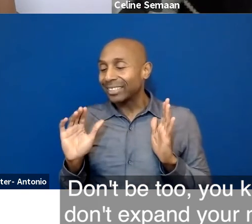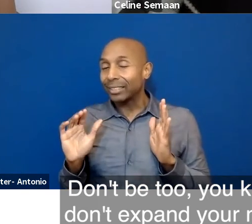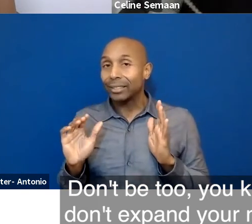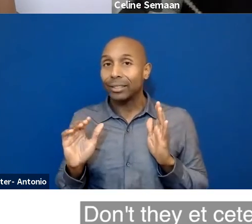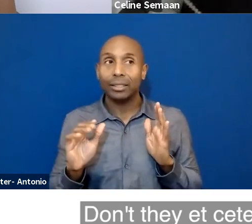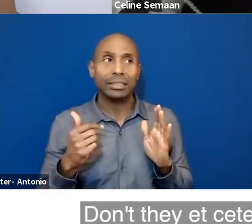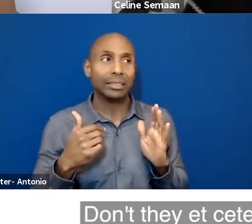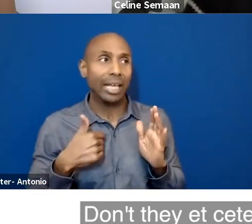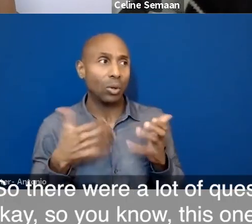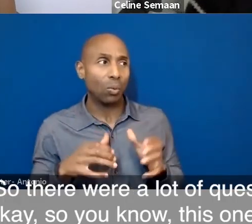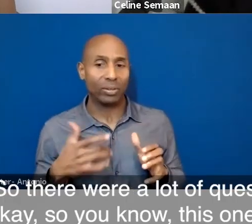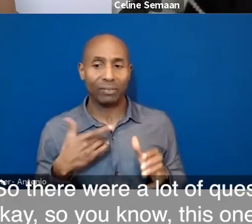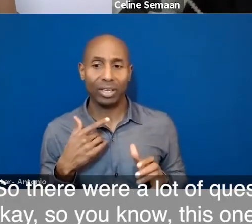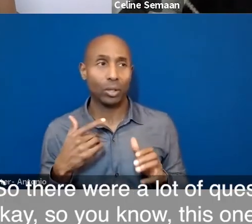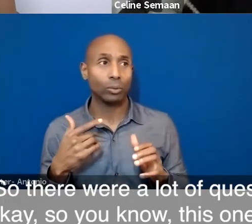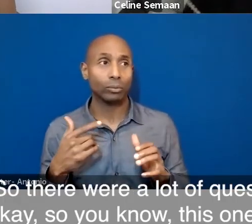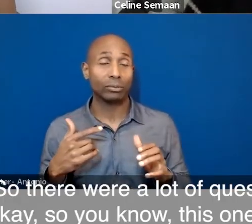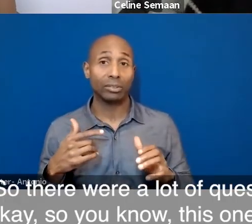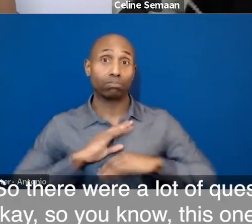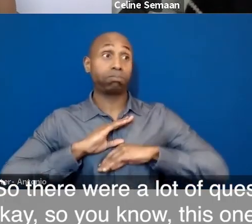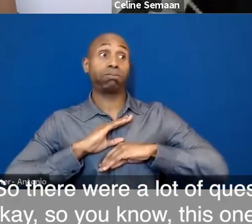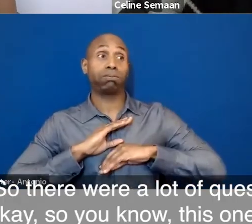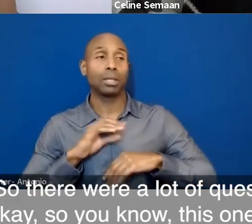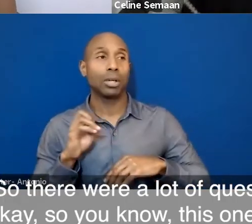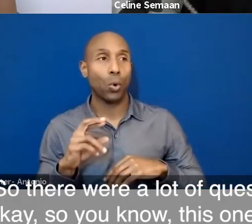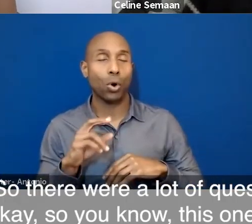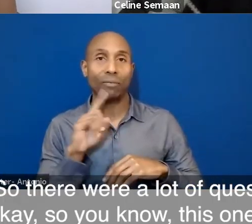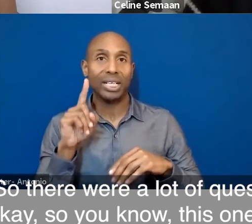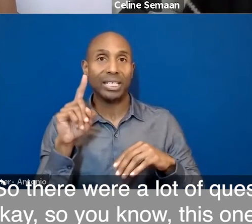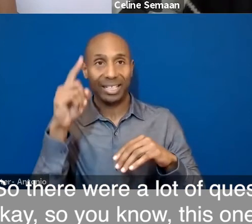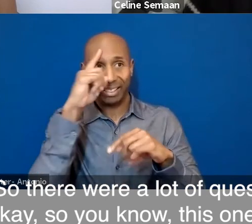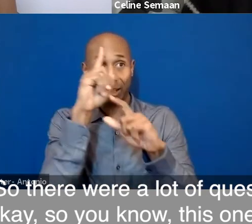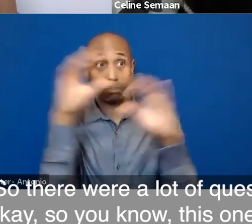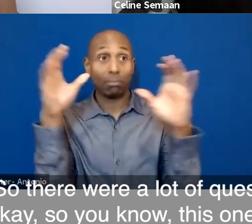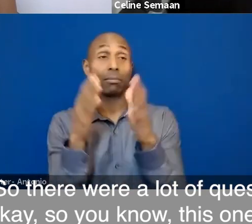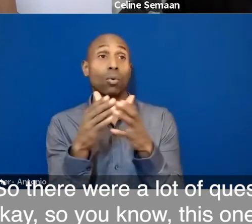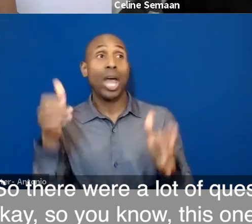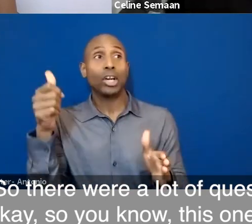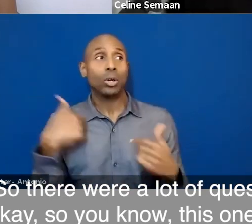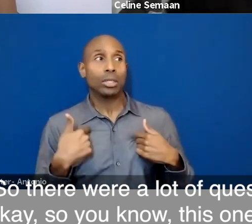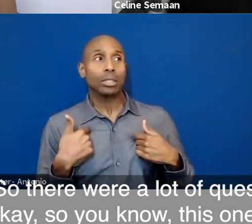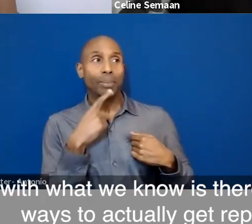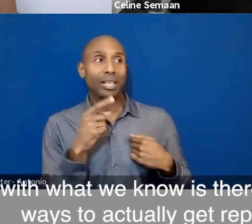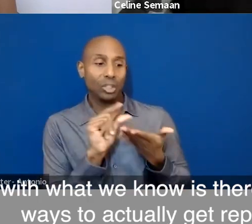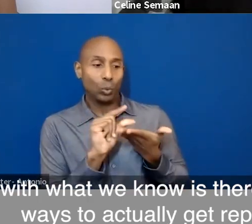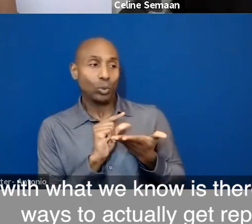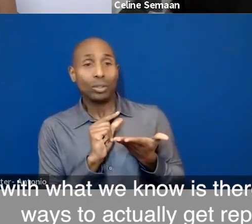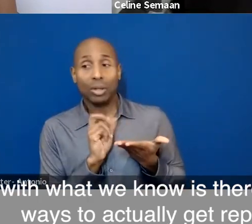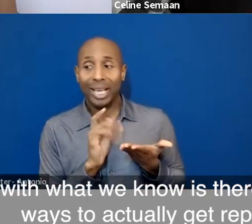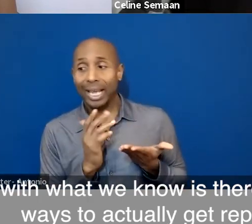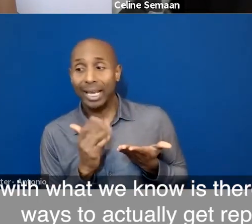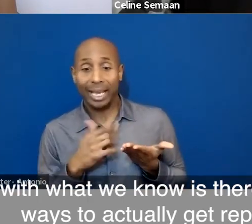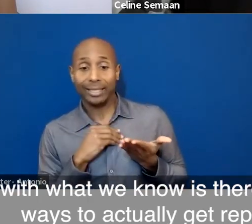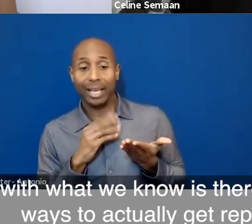expand your mind, don't, etc. So there were a lot of questions about, okay, so, this one in particular, with what we